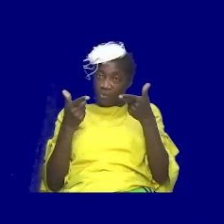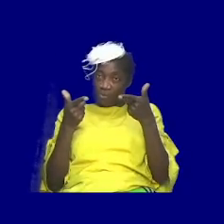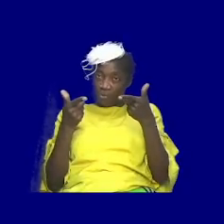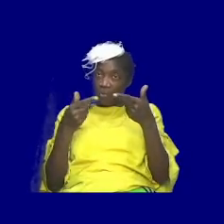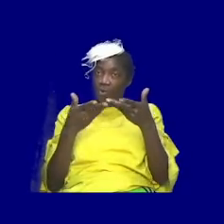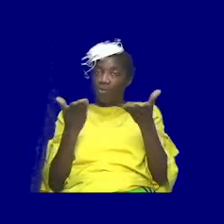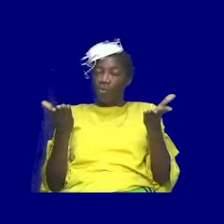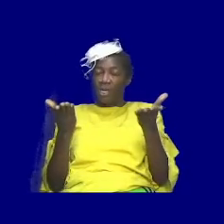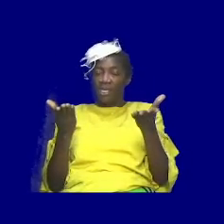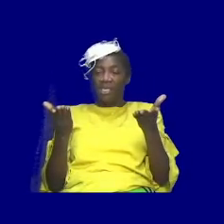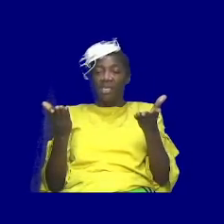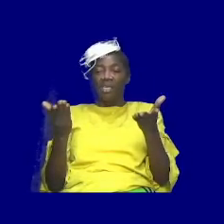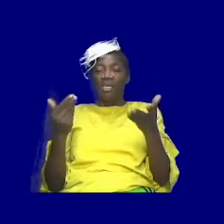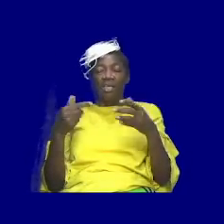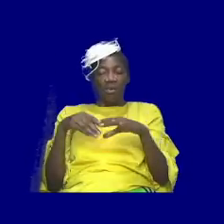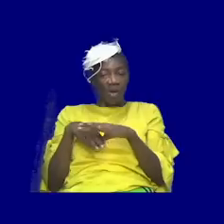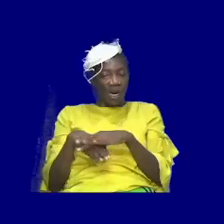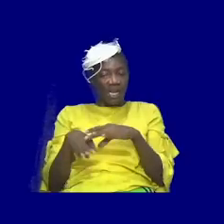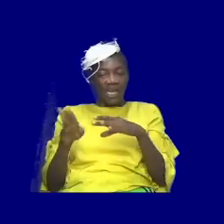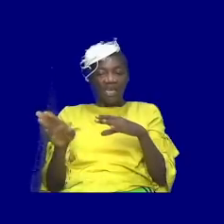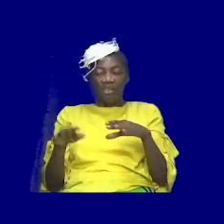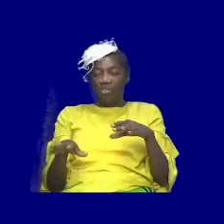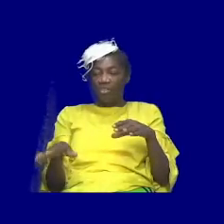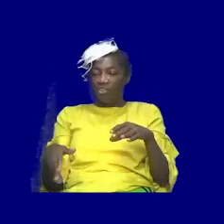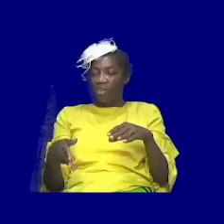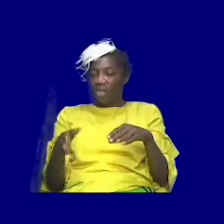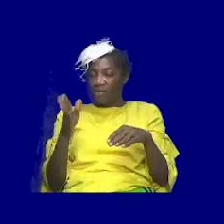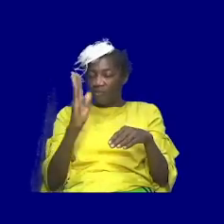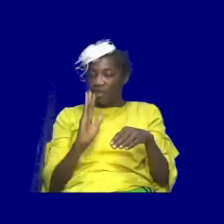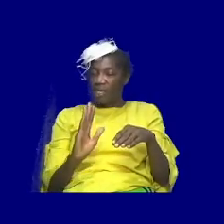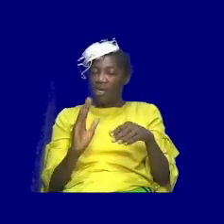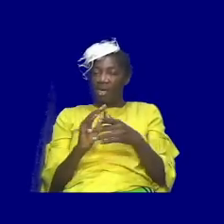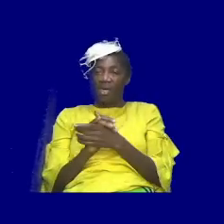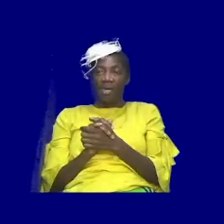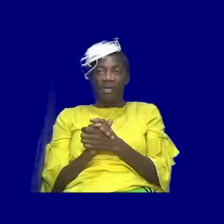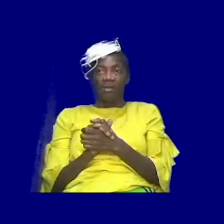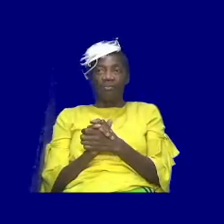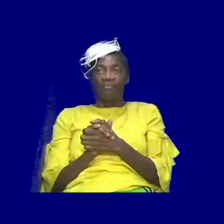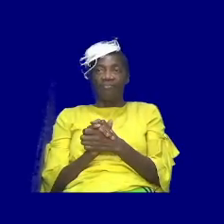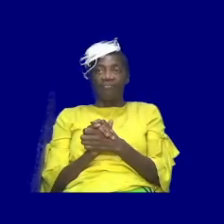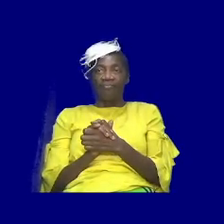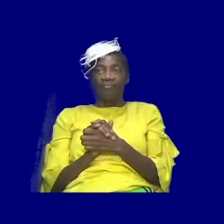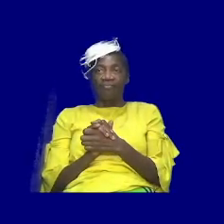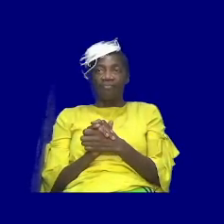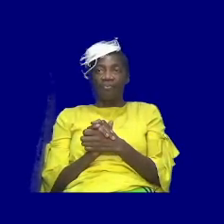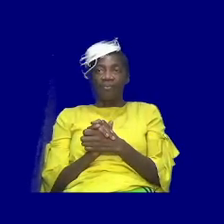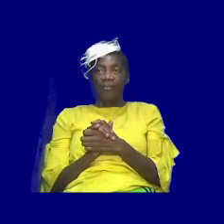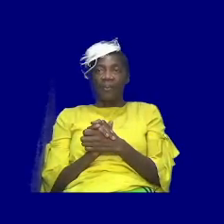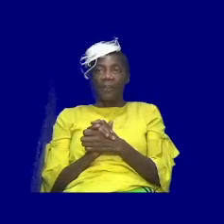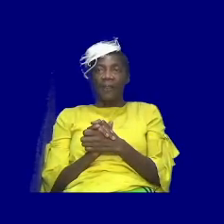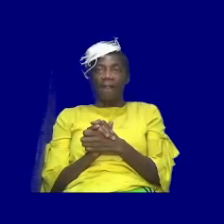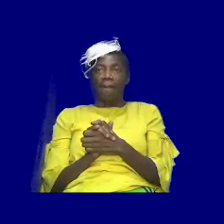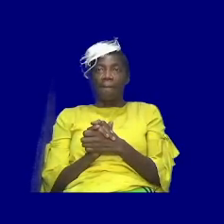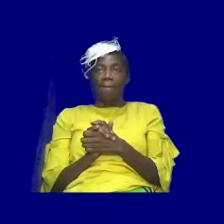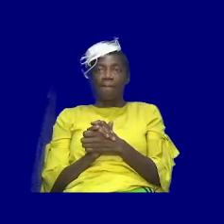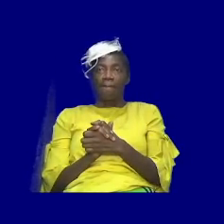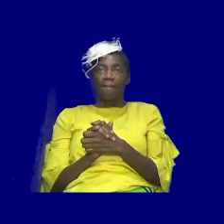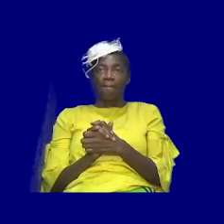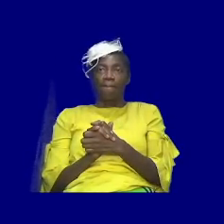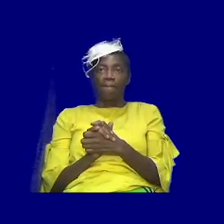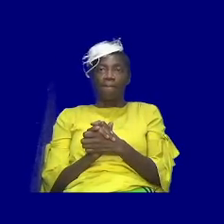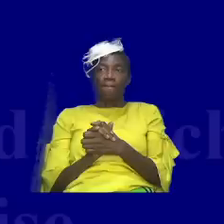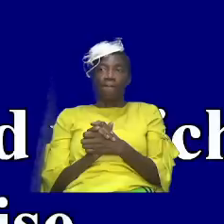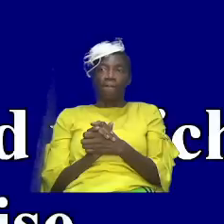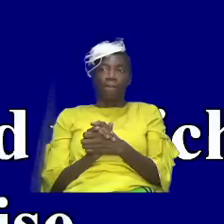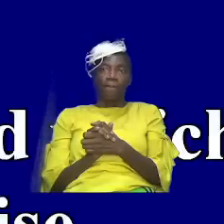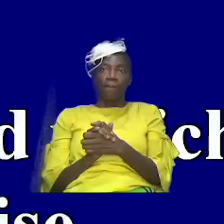are engaged in as children of the Most High God. And that is very important. So the scripture go on, verse